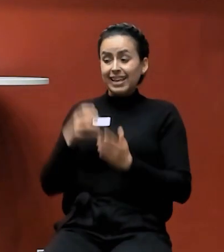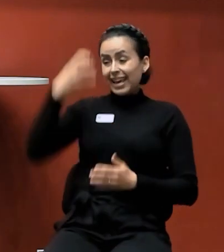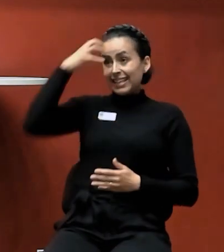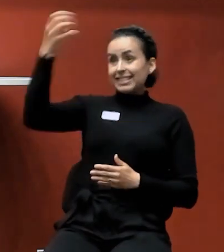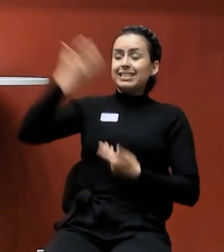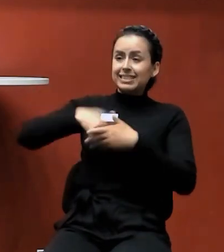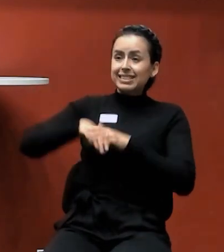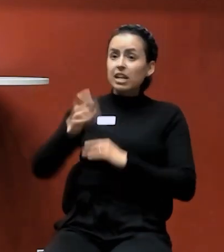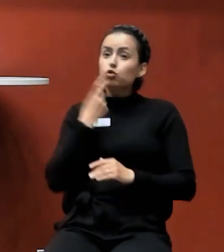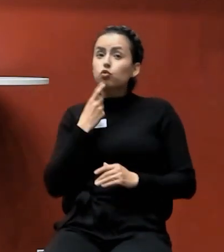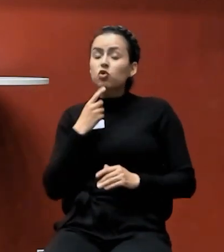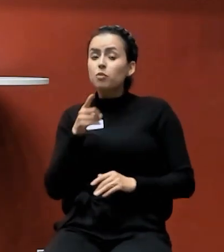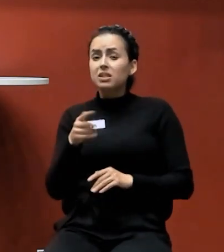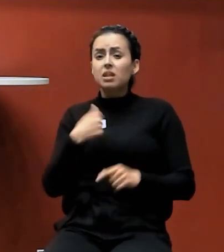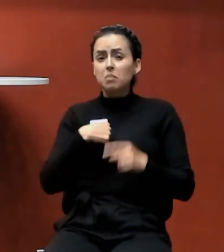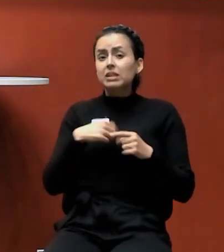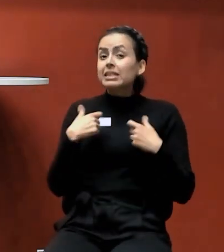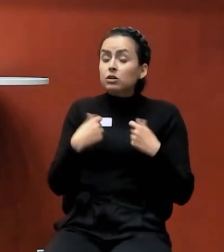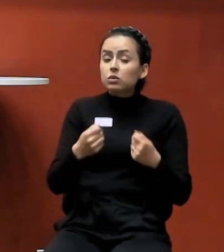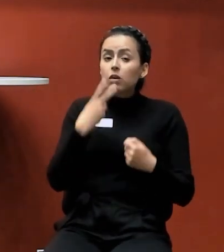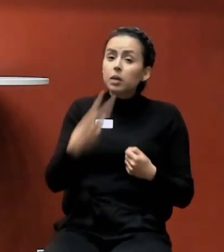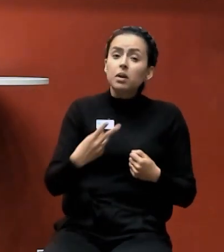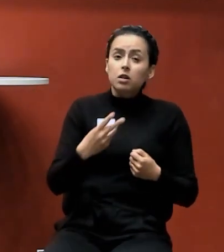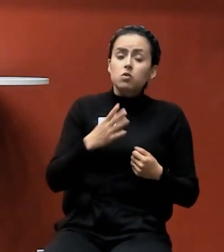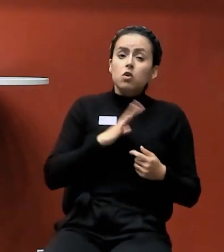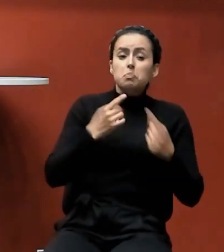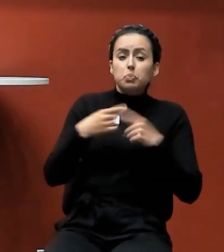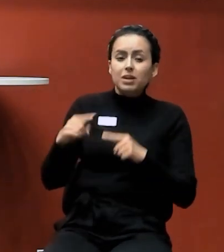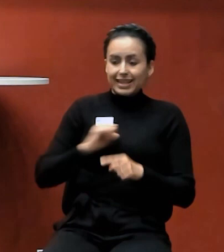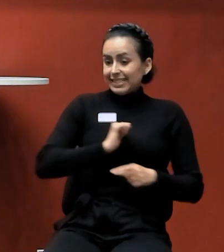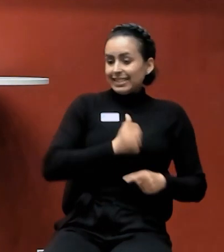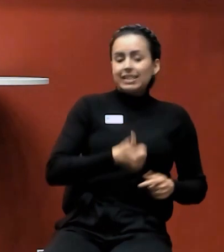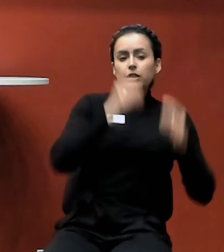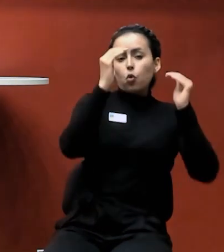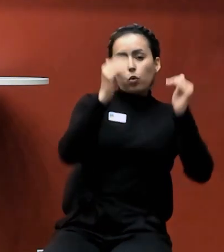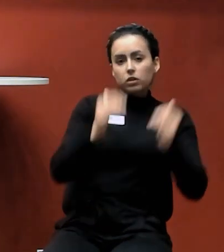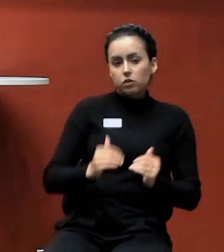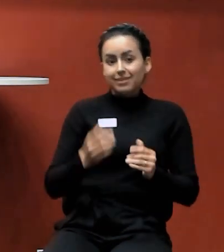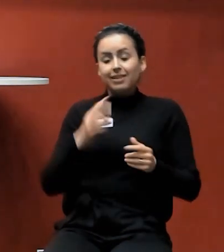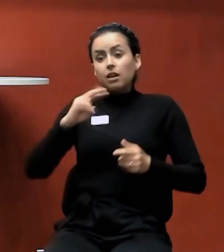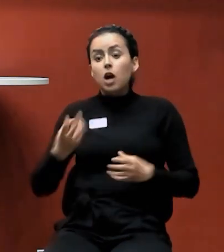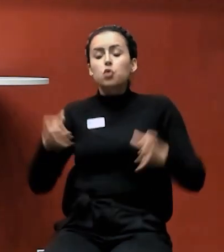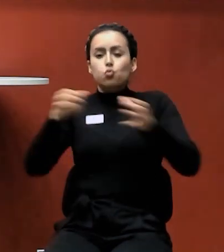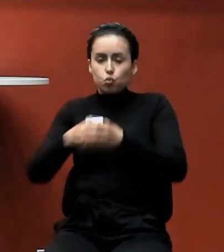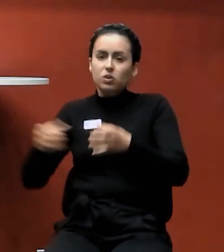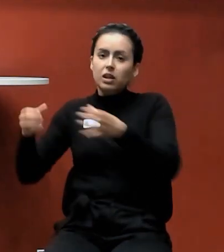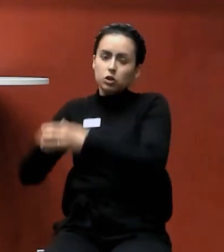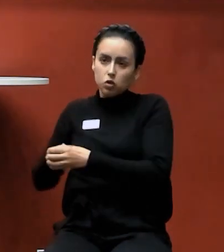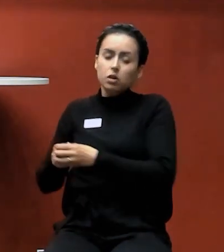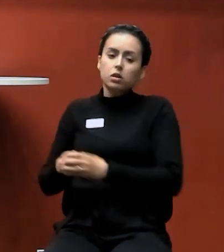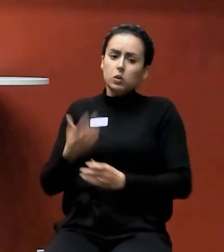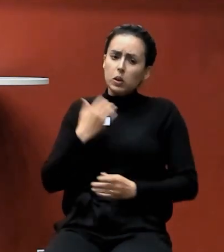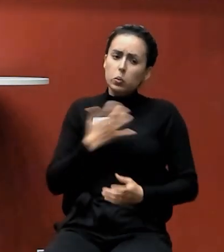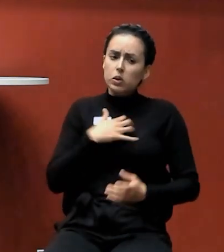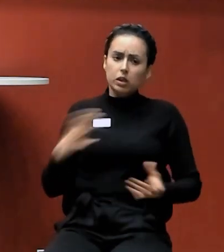within Finland, there are these independent organizations and maybe collectives and so that are coming together and trying to create